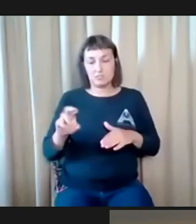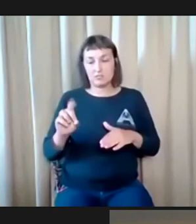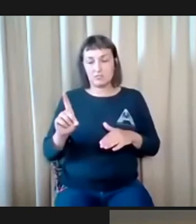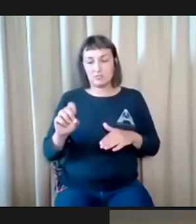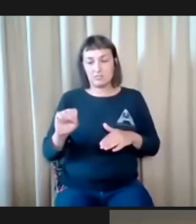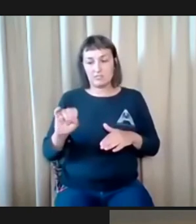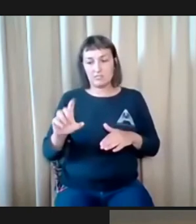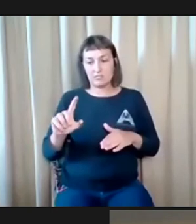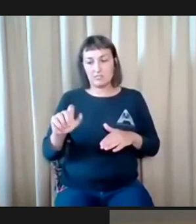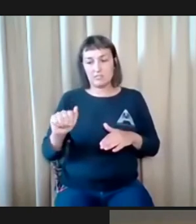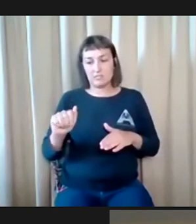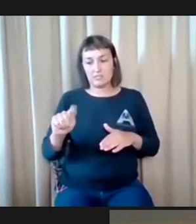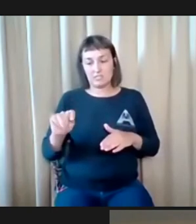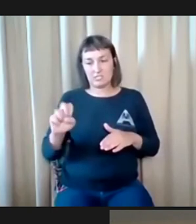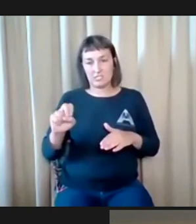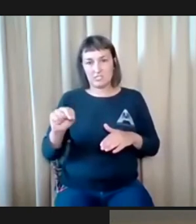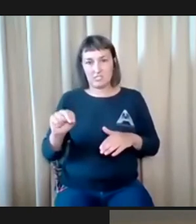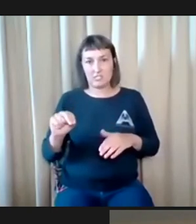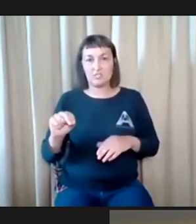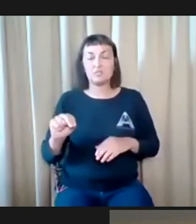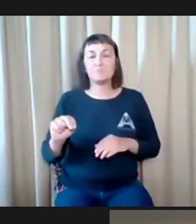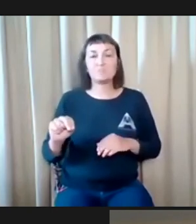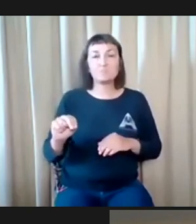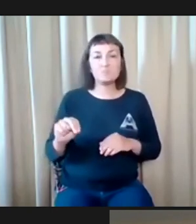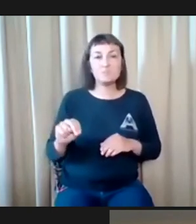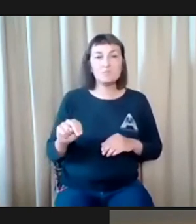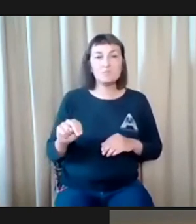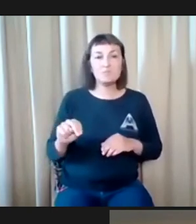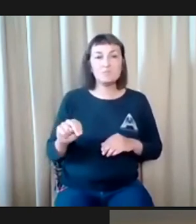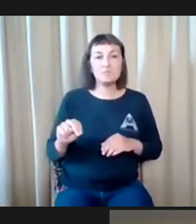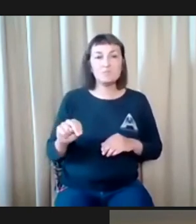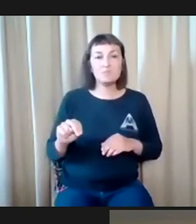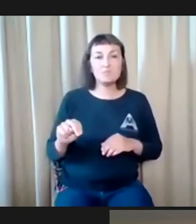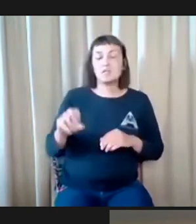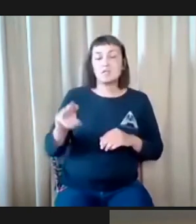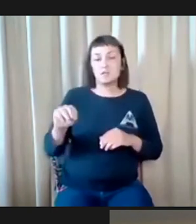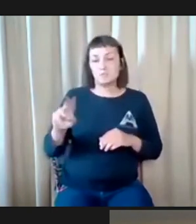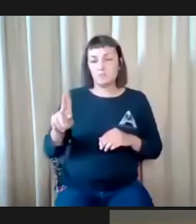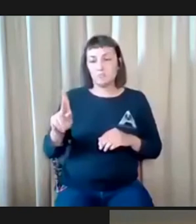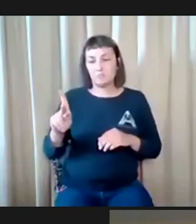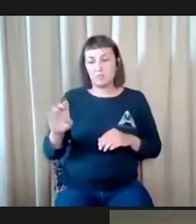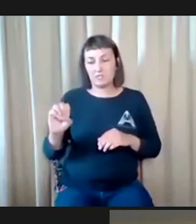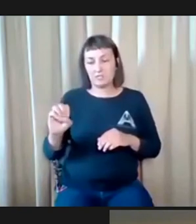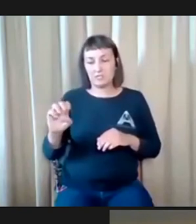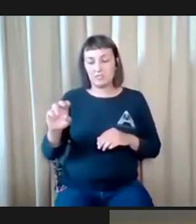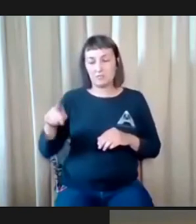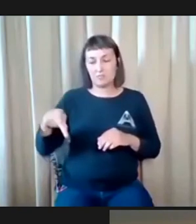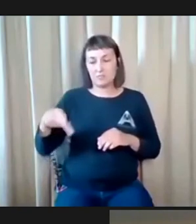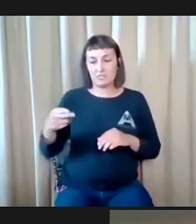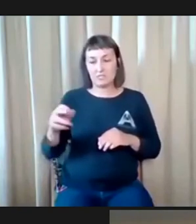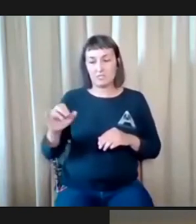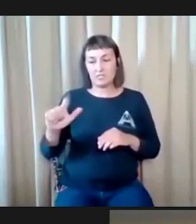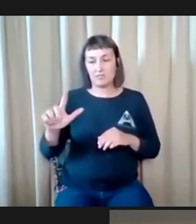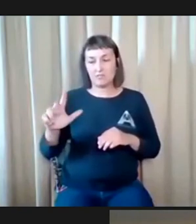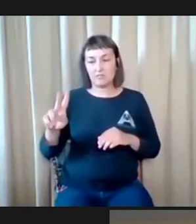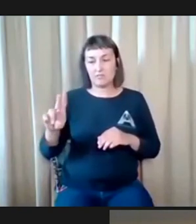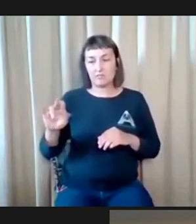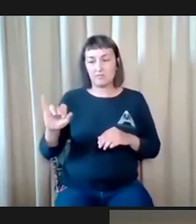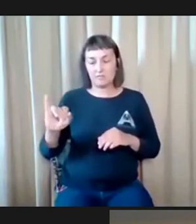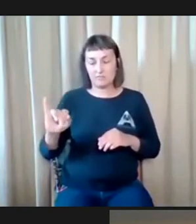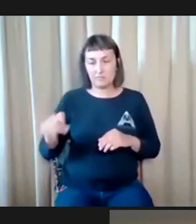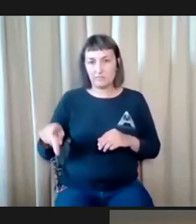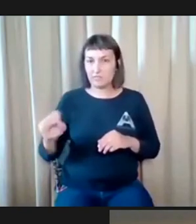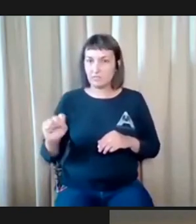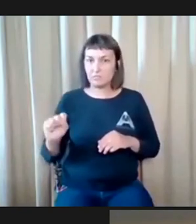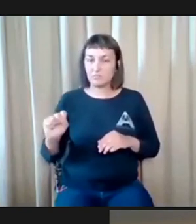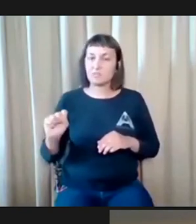was Senator Mike Phillips who took it upon himself to introduce those two bills. And he knew going in that it was going to be